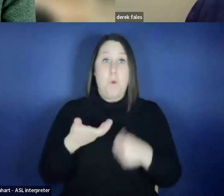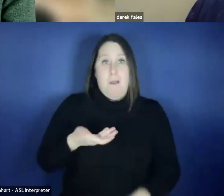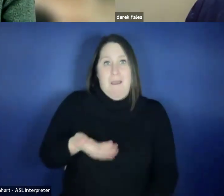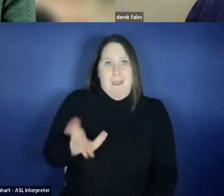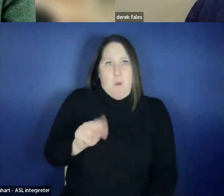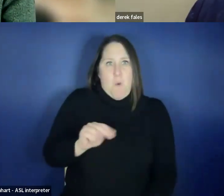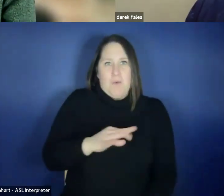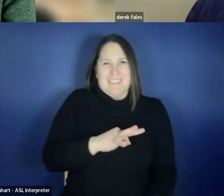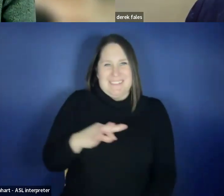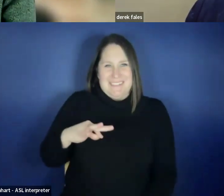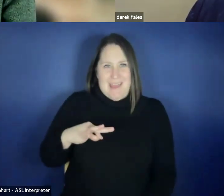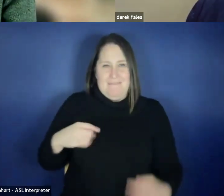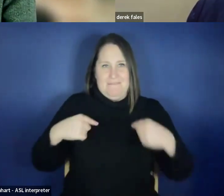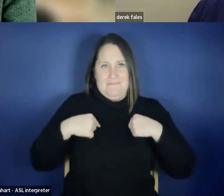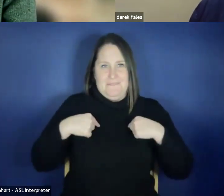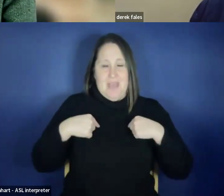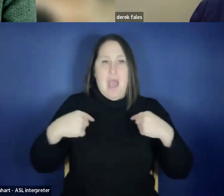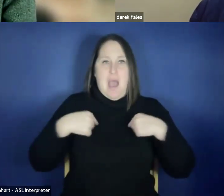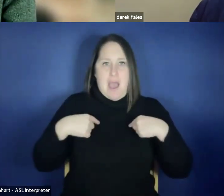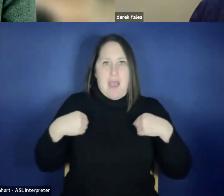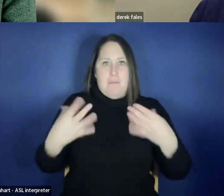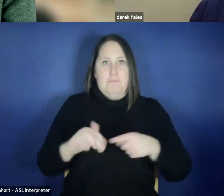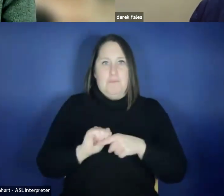comes to the job with those skills.